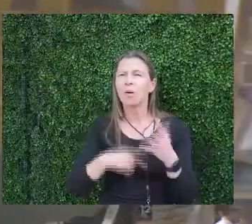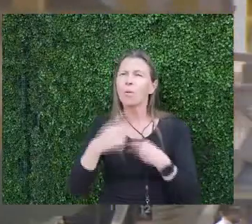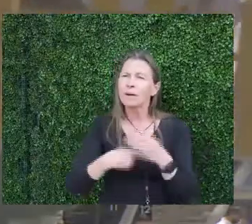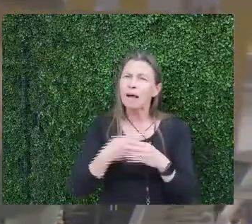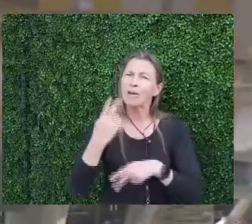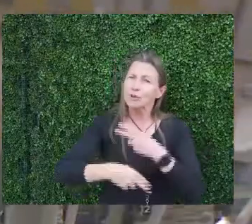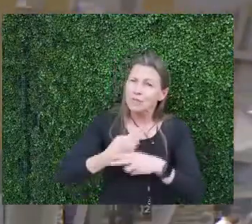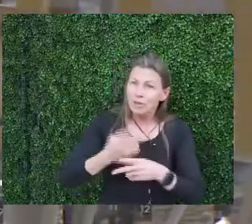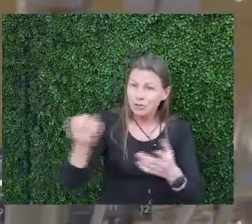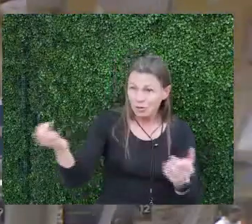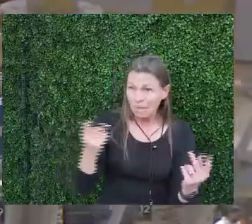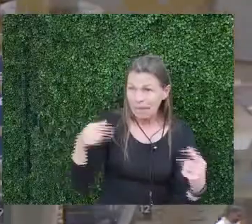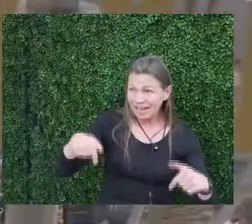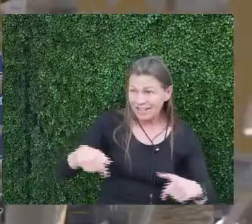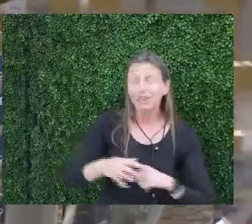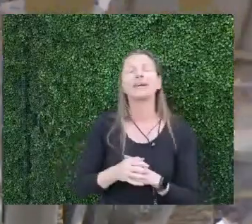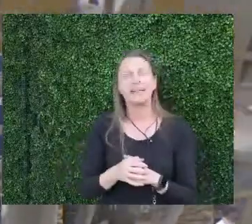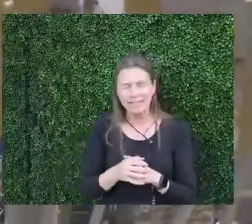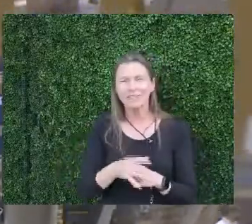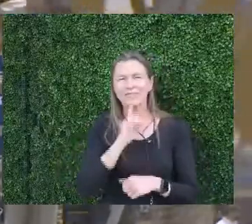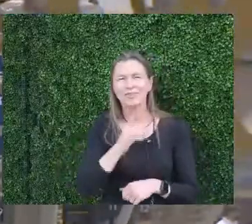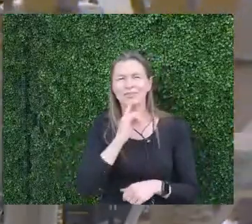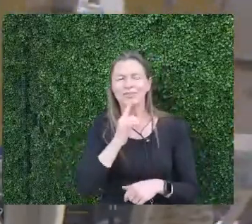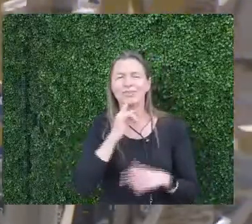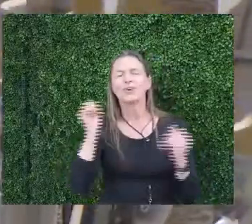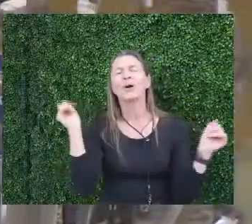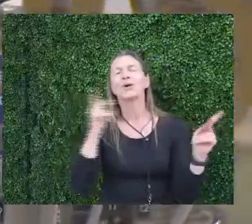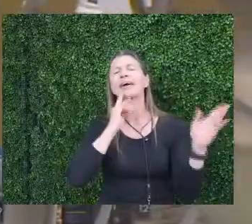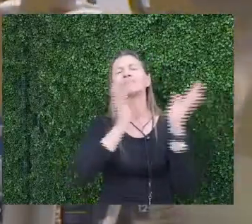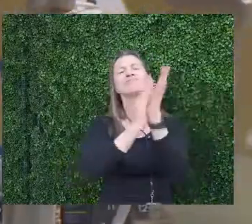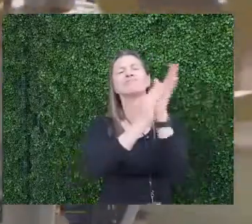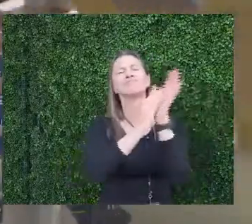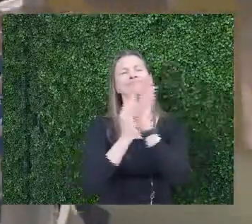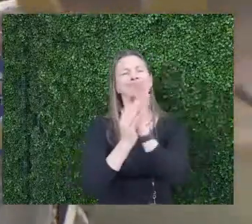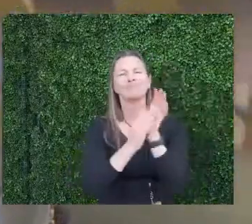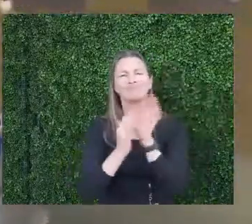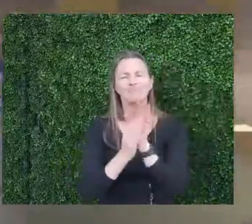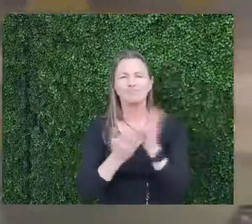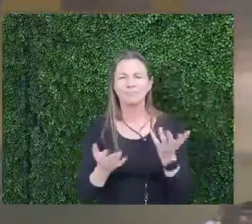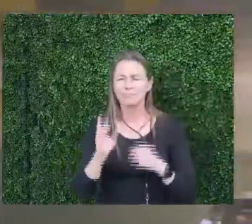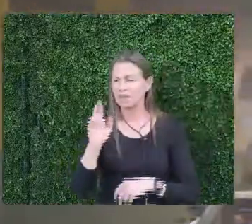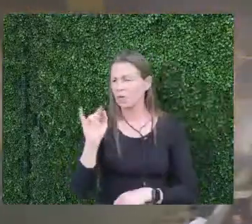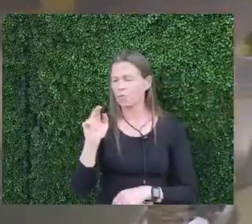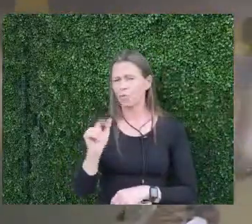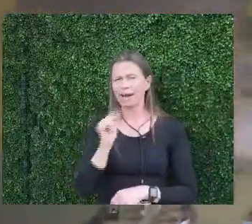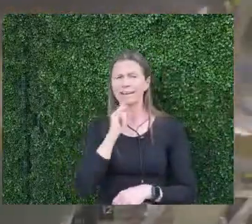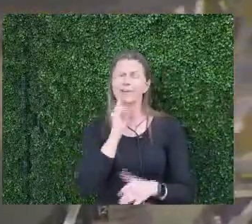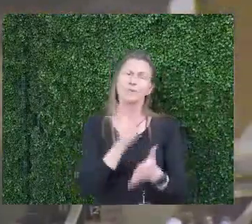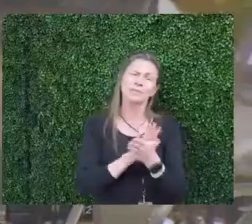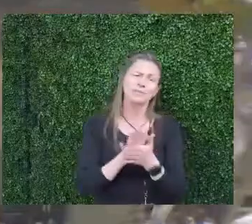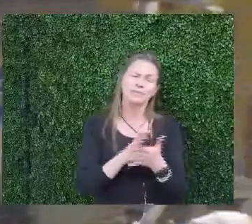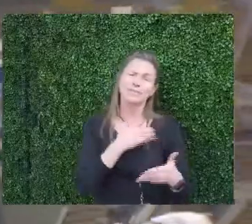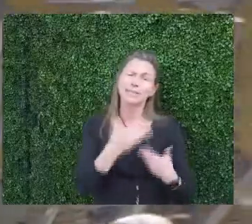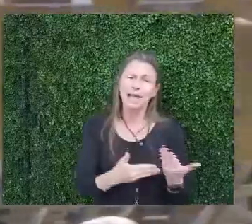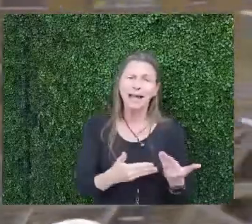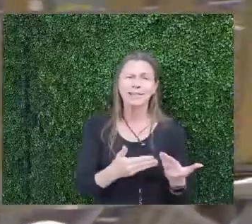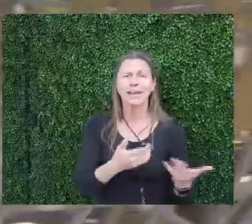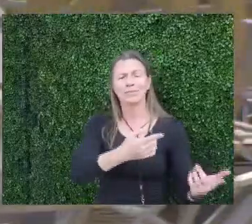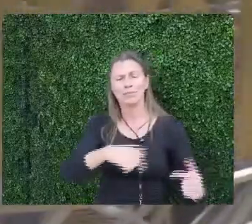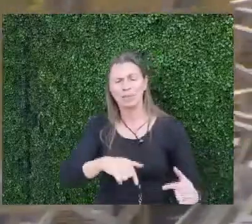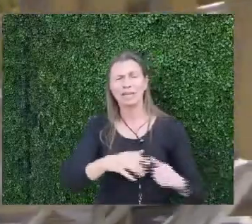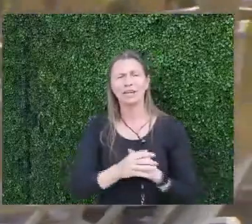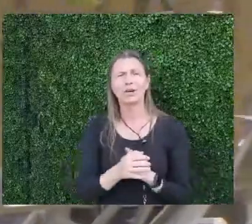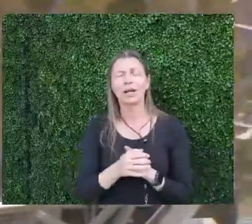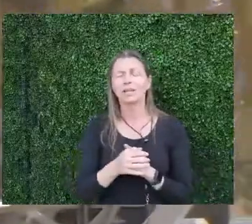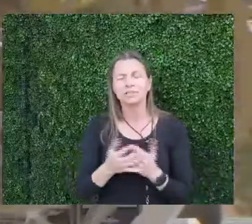here? For sure. All right. Aurelia, a big round of applause. And Reina, who's kind enough to be here and just wants to